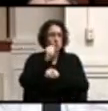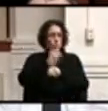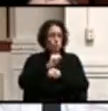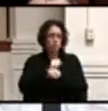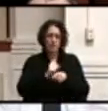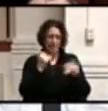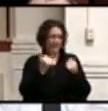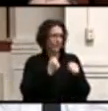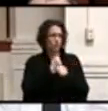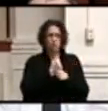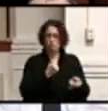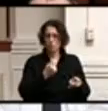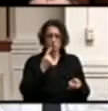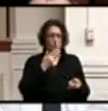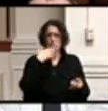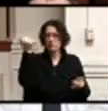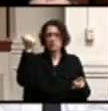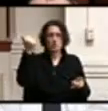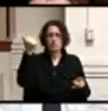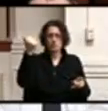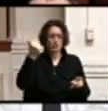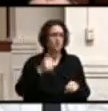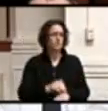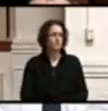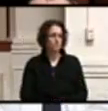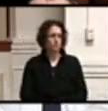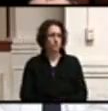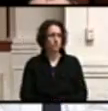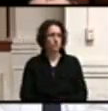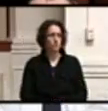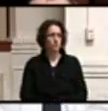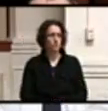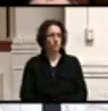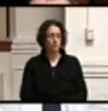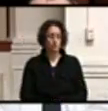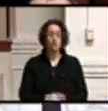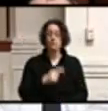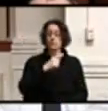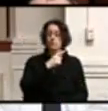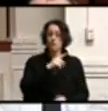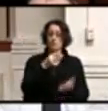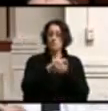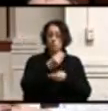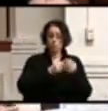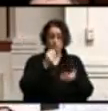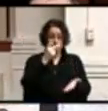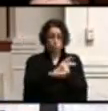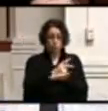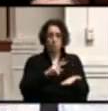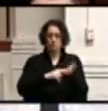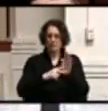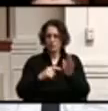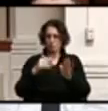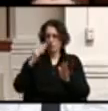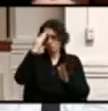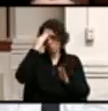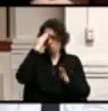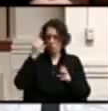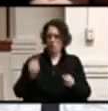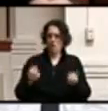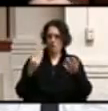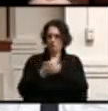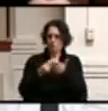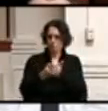folks approve a staffing level for the next coming budget year. For us to come in here every time we want to hire